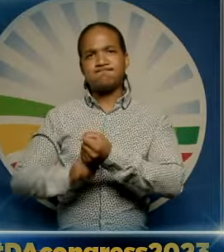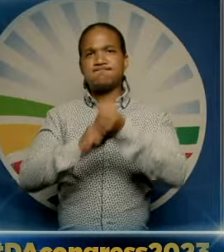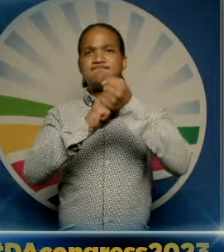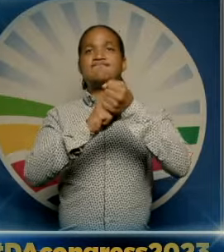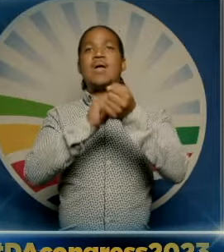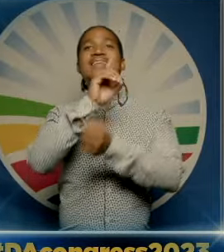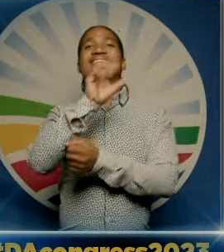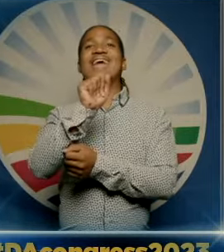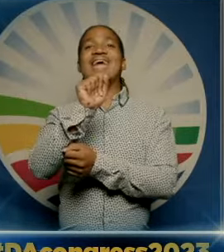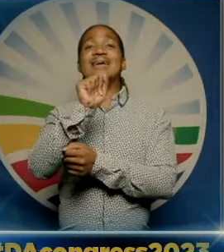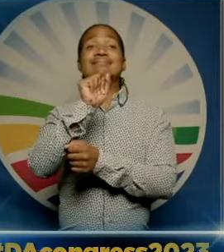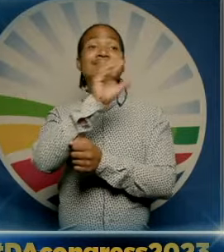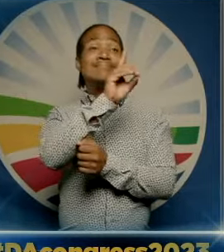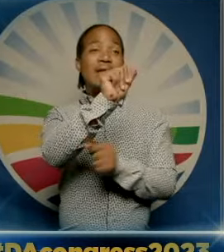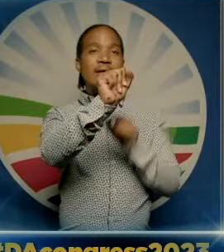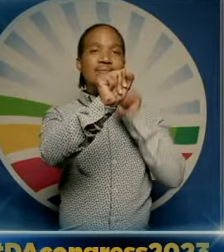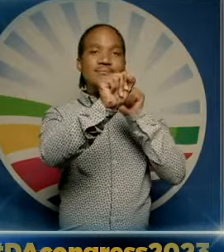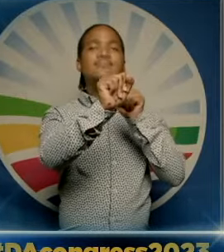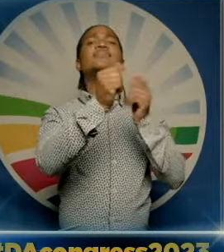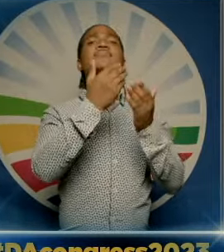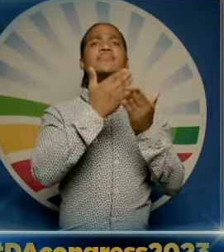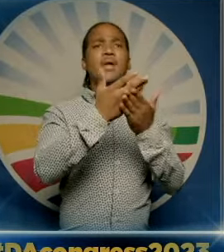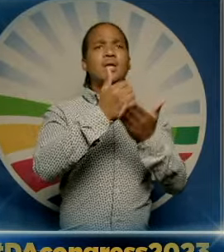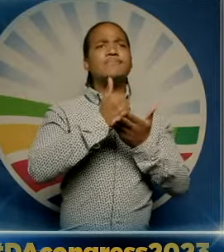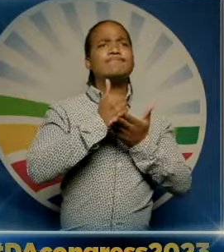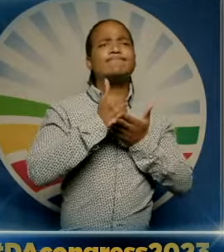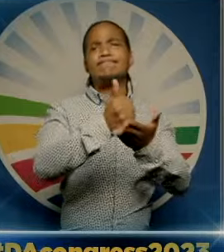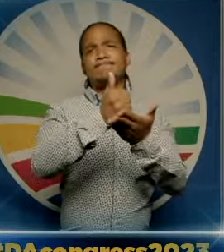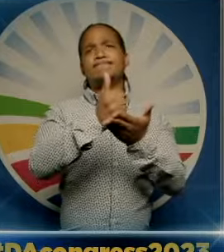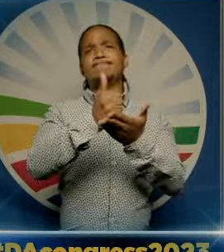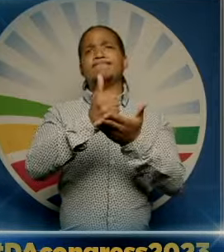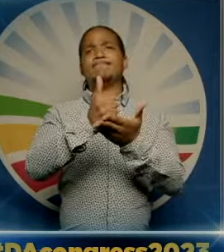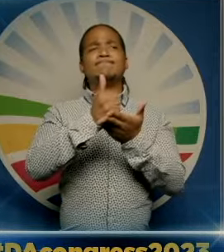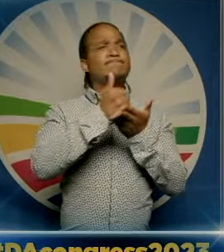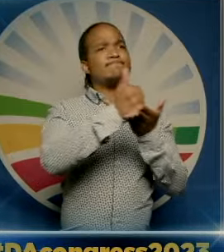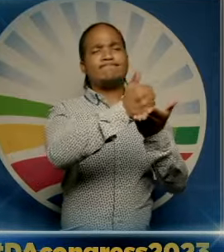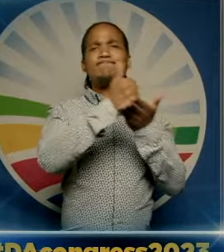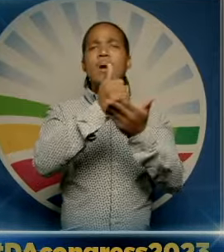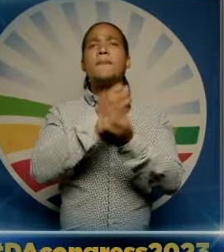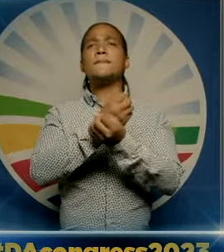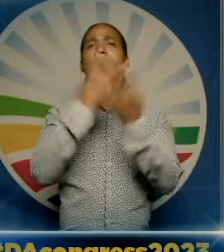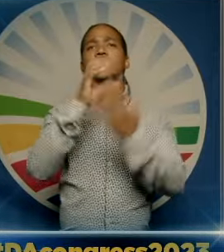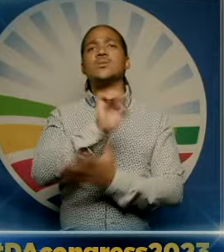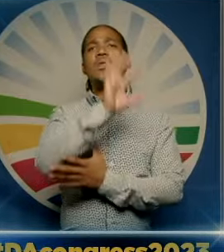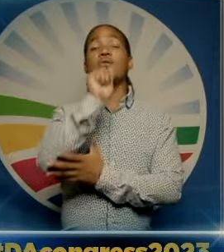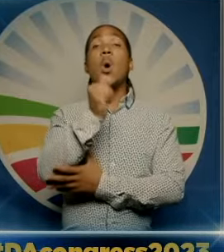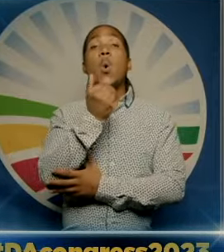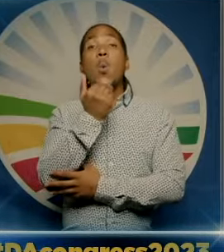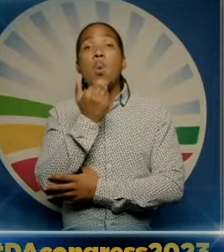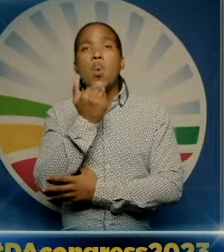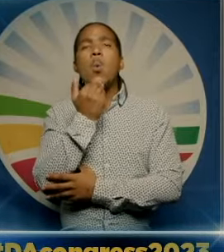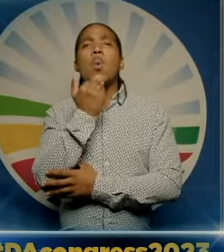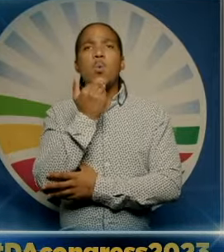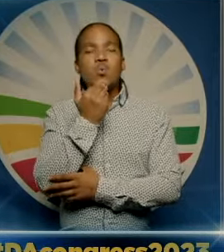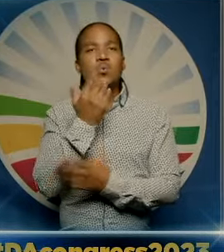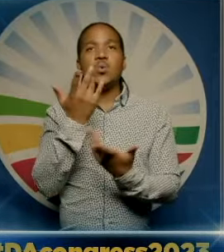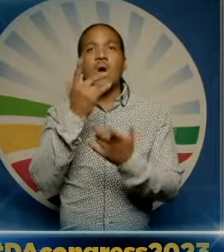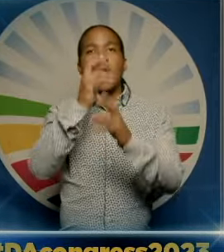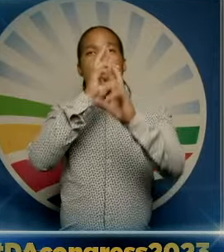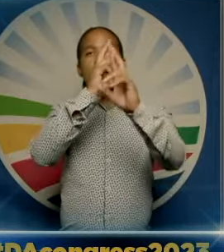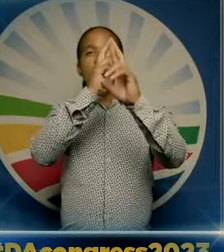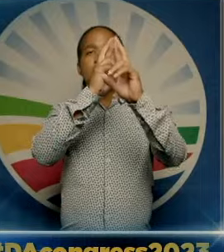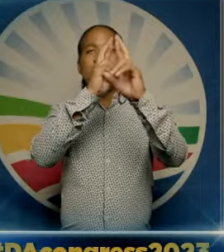that will be able to provide a viable alternative to the millions of South Africans who are fast losing faith in